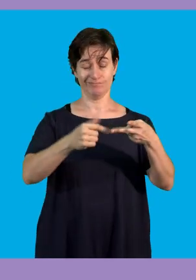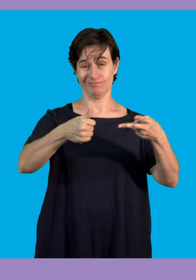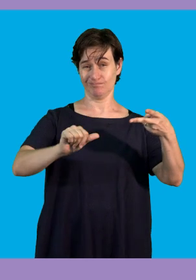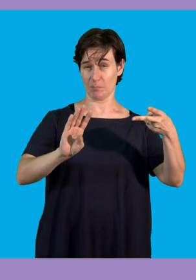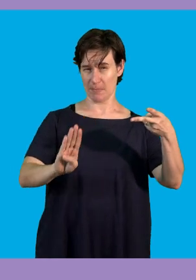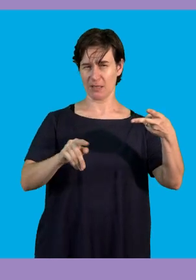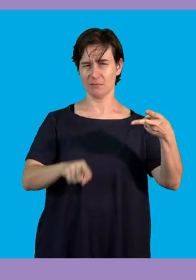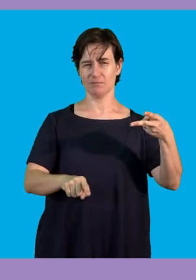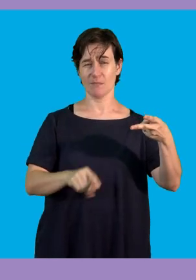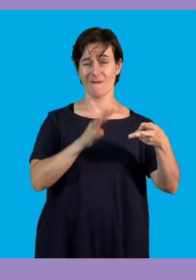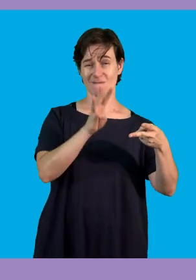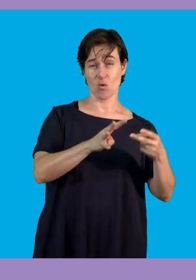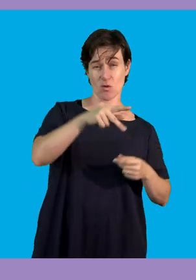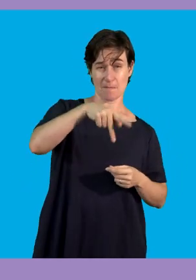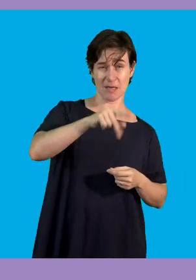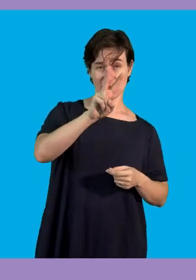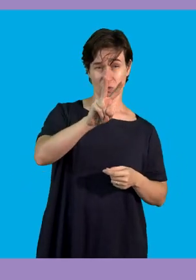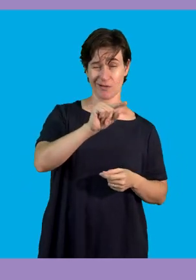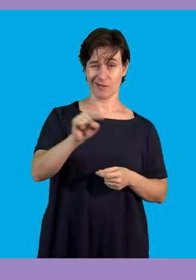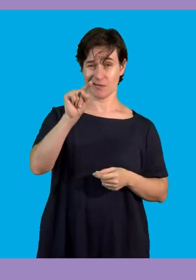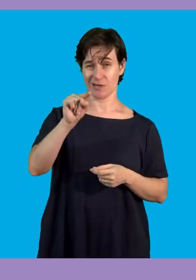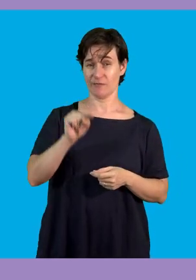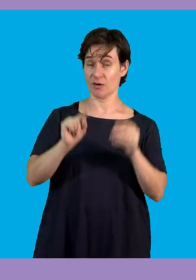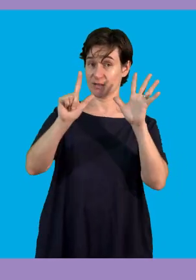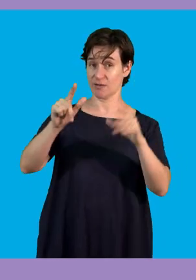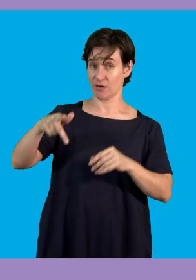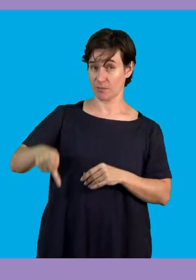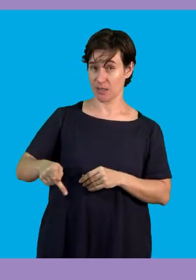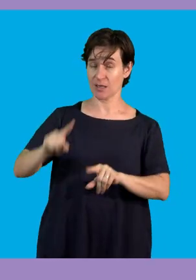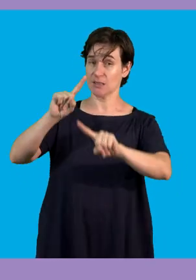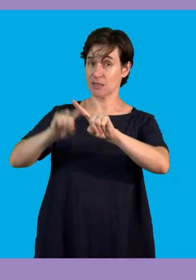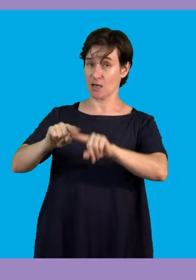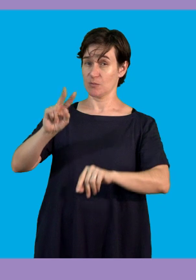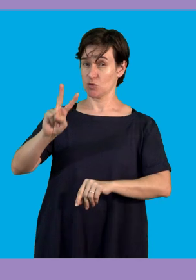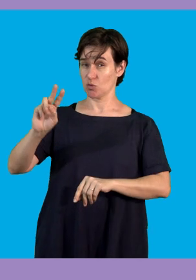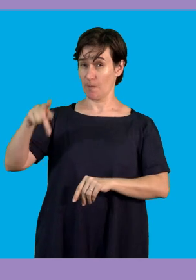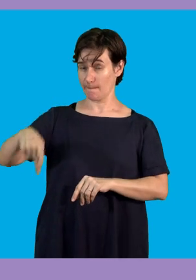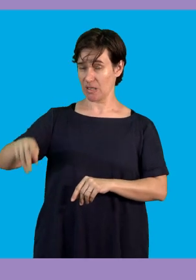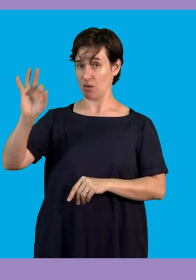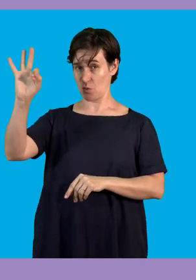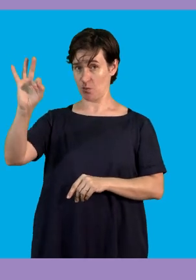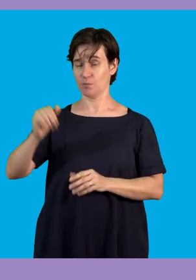14p squared divided by 7p multiplied by 2p cubed.